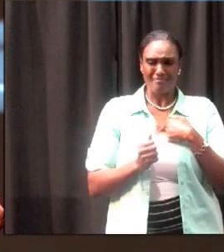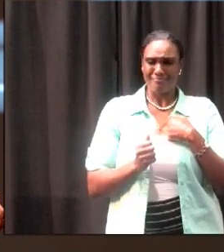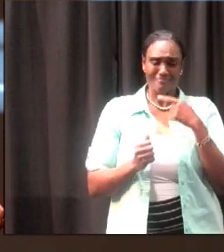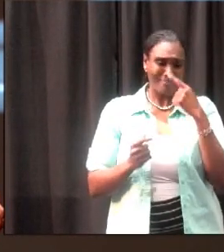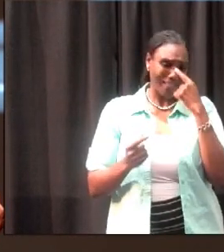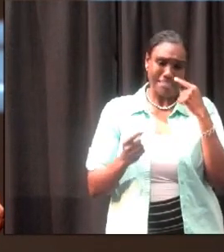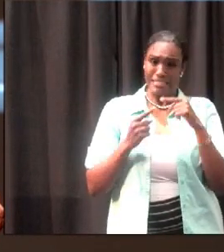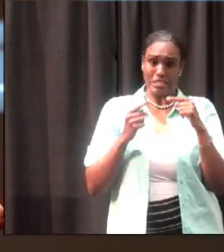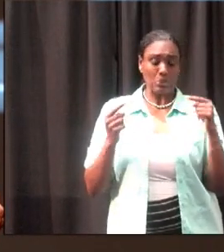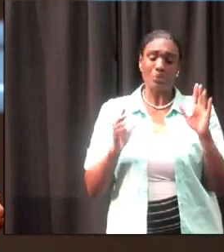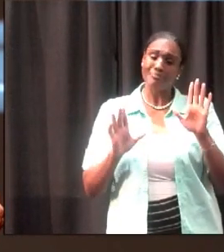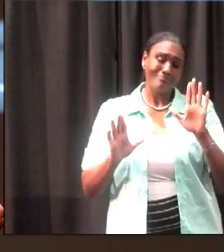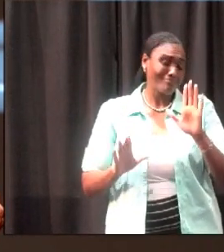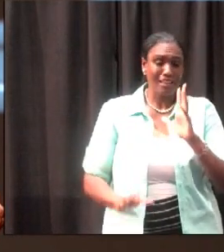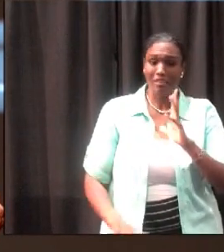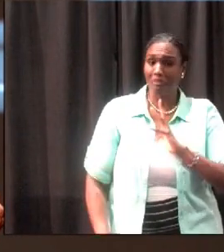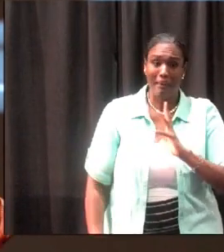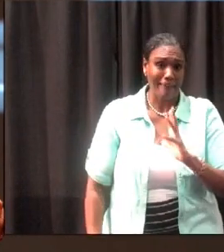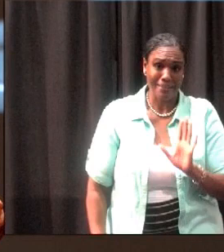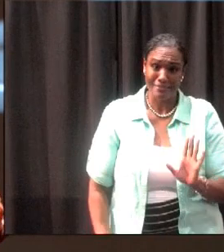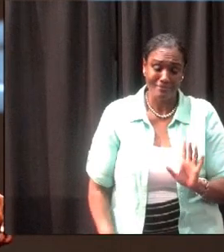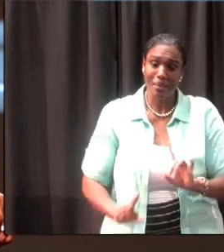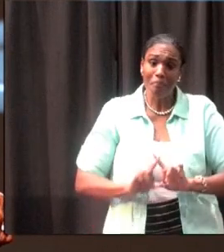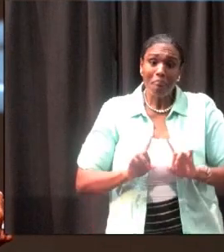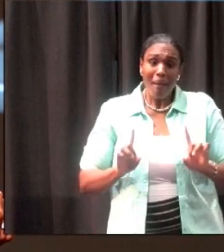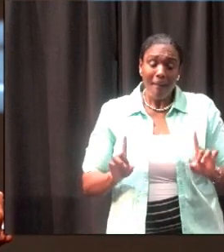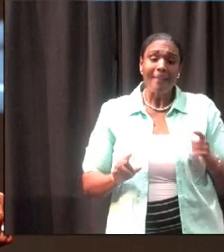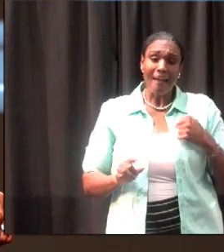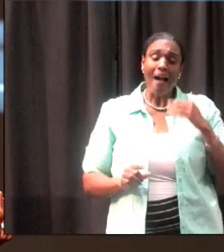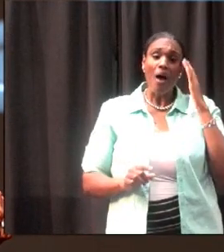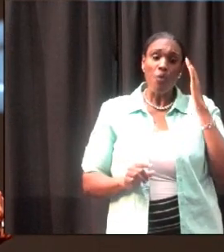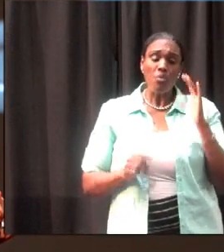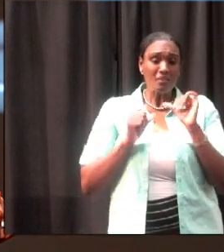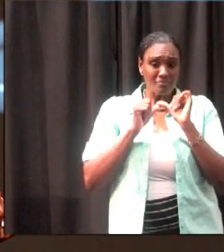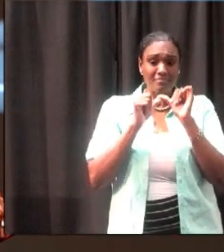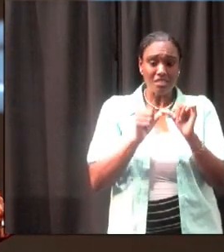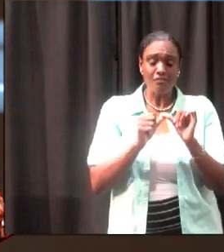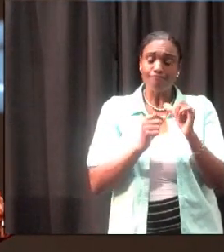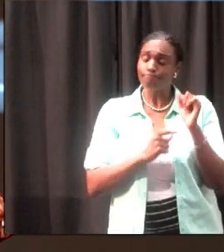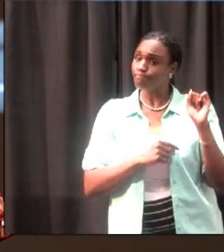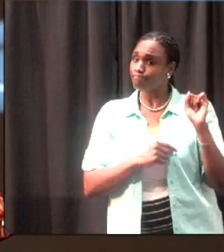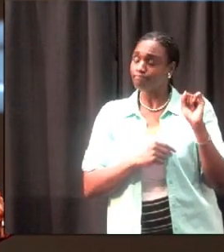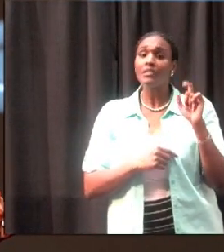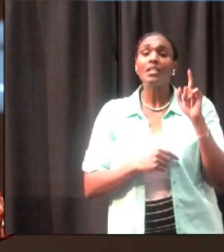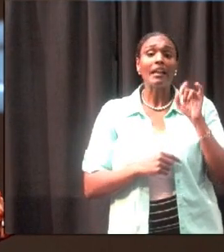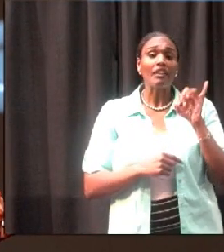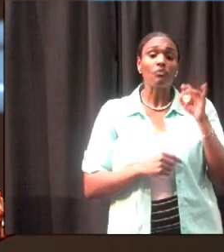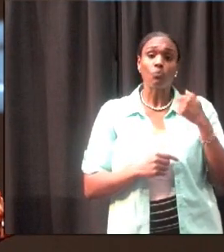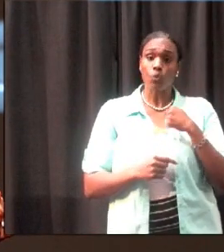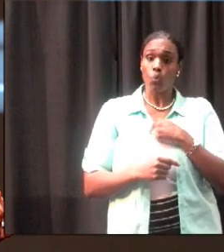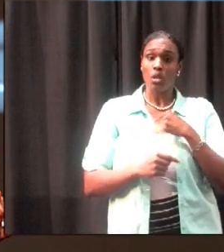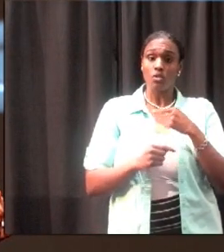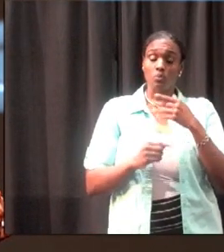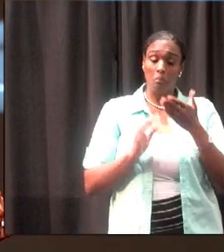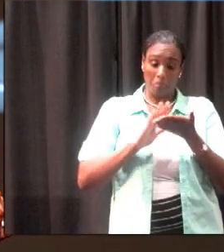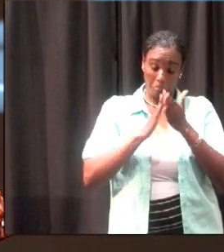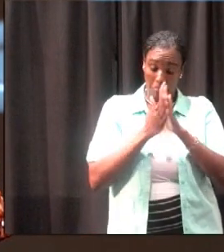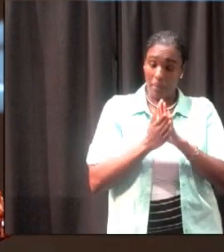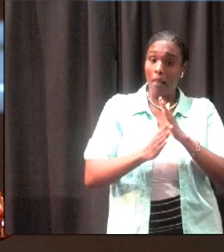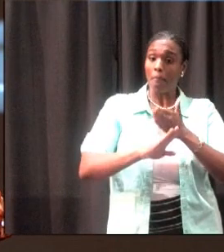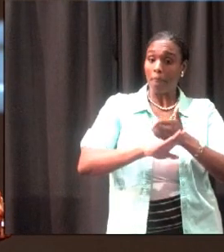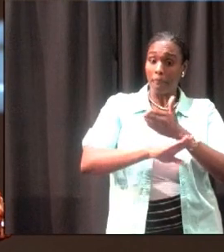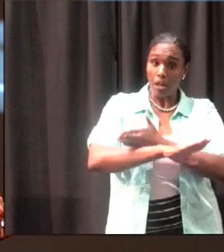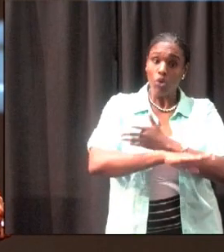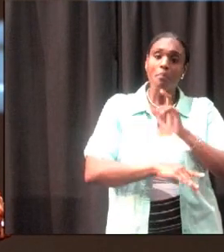fine. At this point, this is what I'm going to stand, because if we want to get better, we got to do better. That is my mindset. That's the way